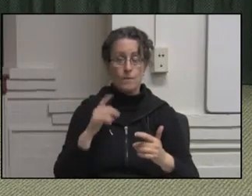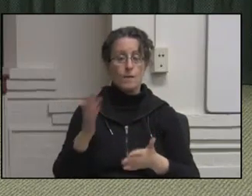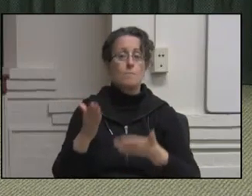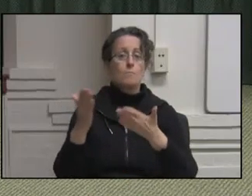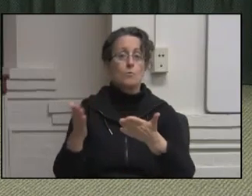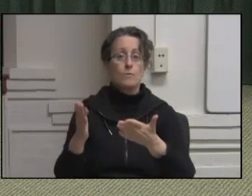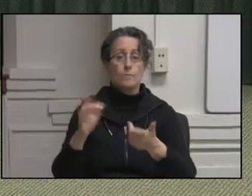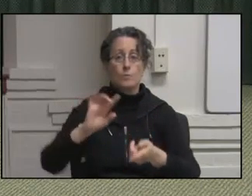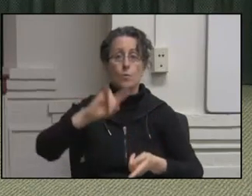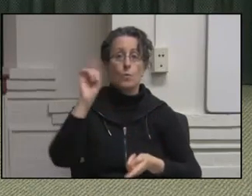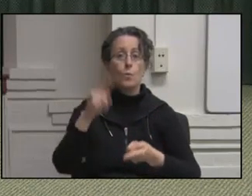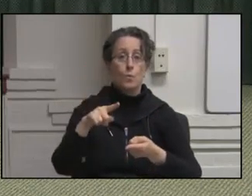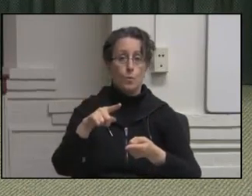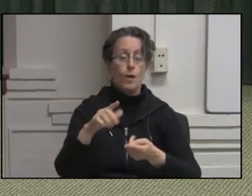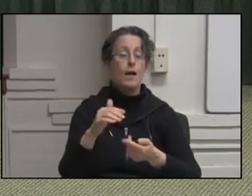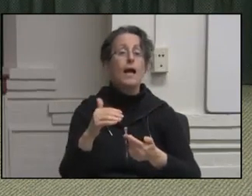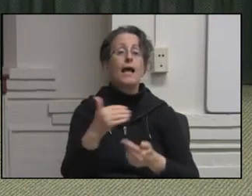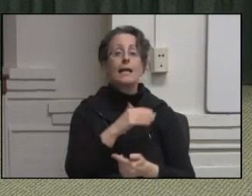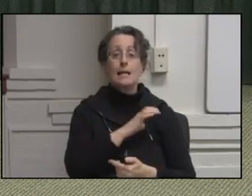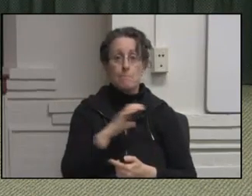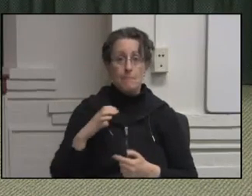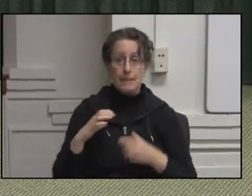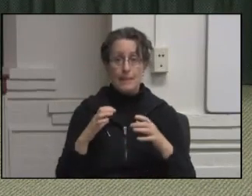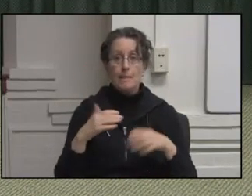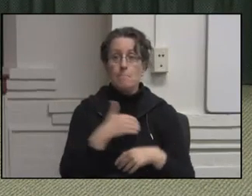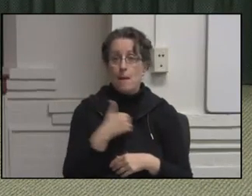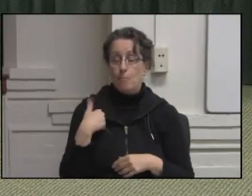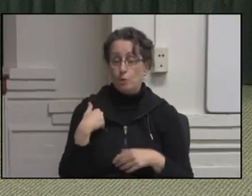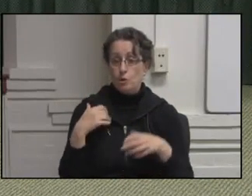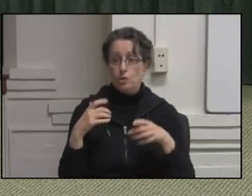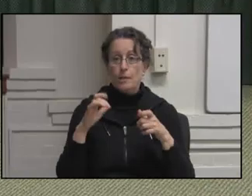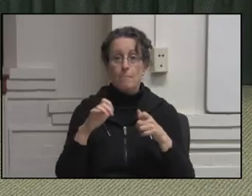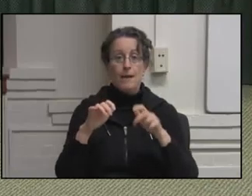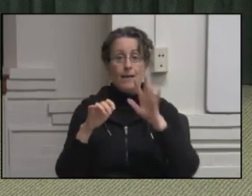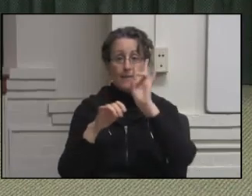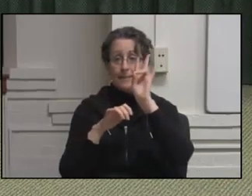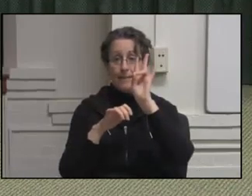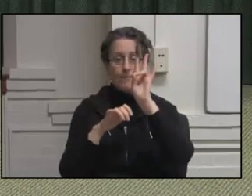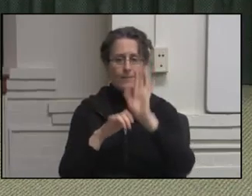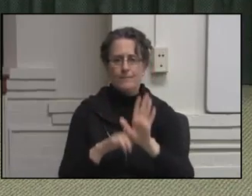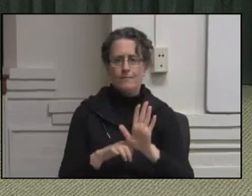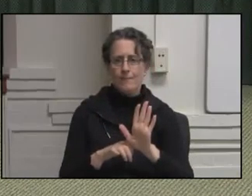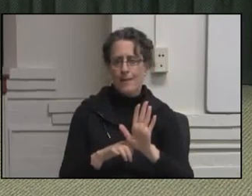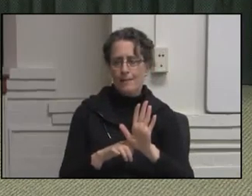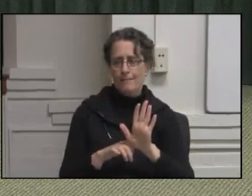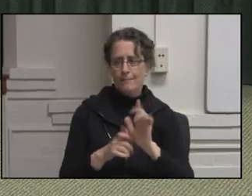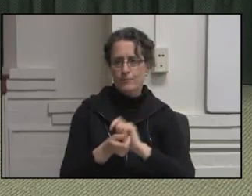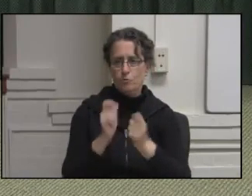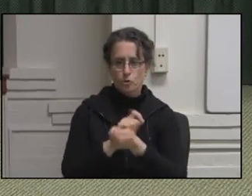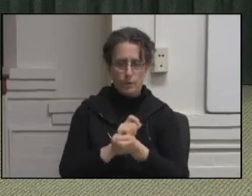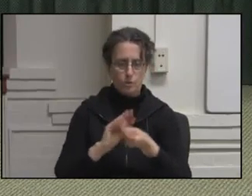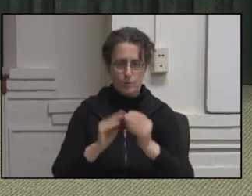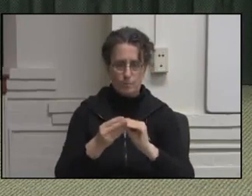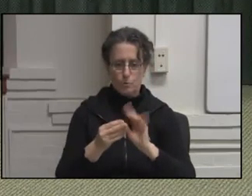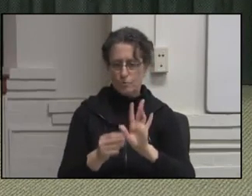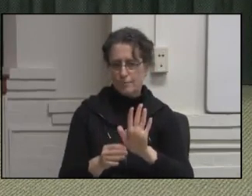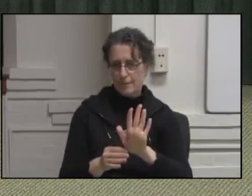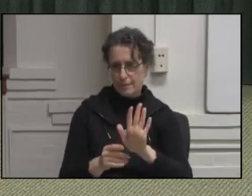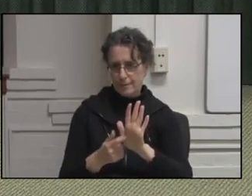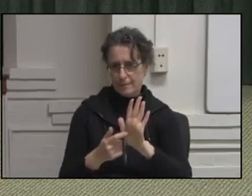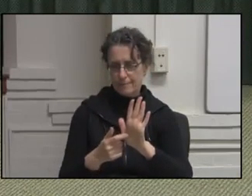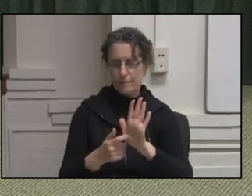the membership of the Brattleboro Area Skate Park is Coming basic from 7 to 5 members. Okay.